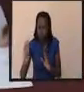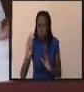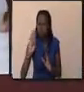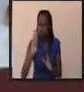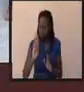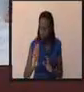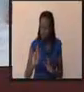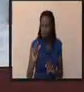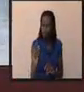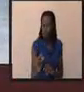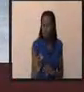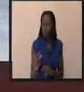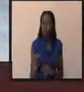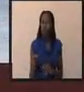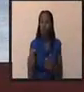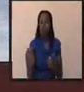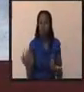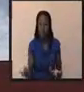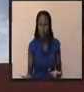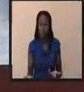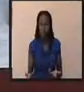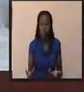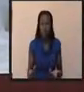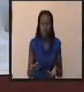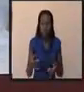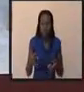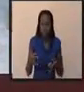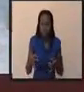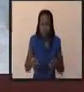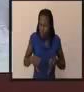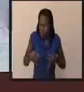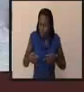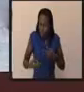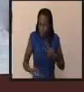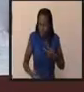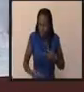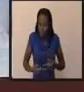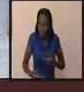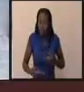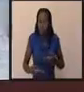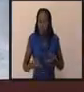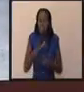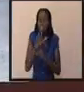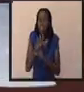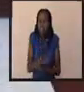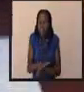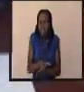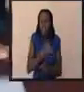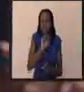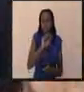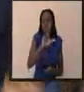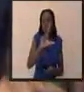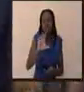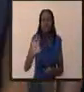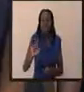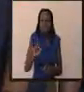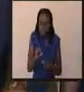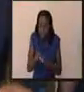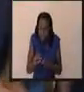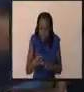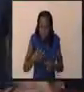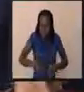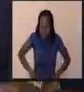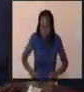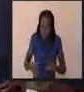B and a small letter B for short legs. Depending on what type of allele each of the